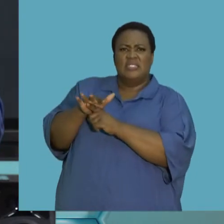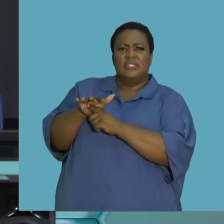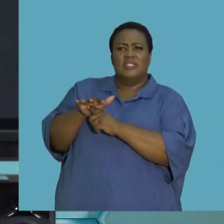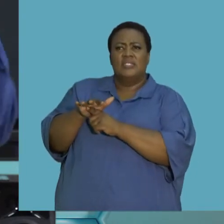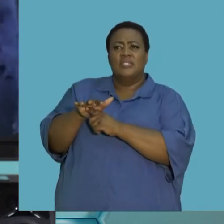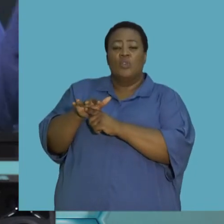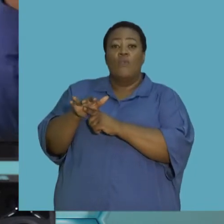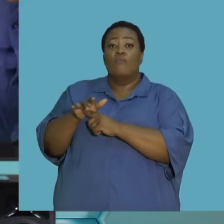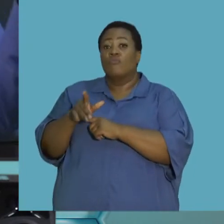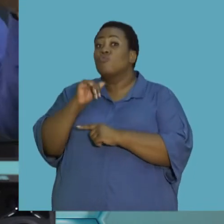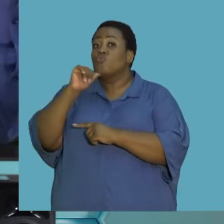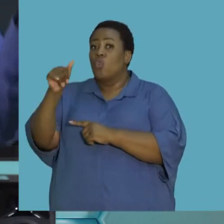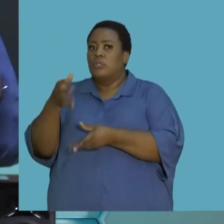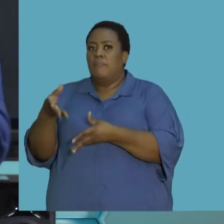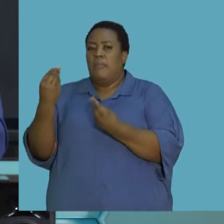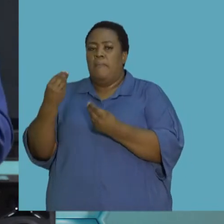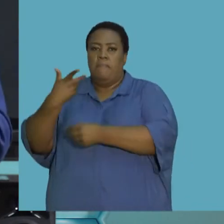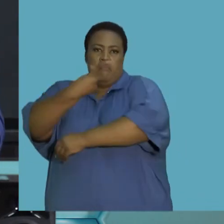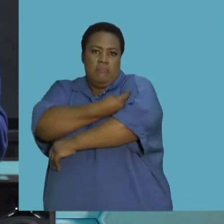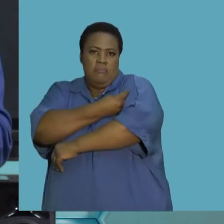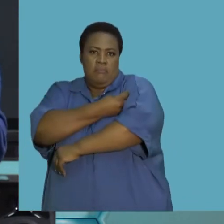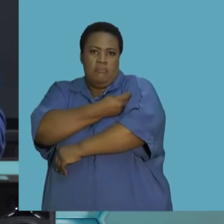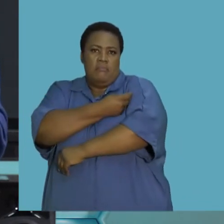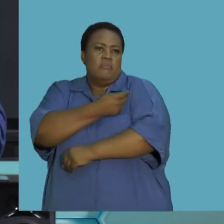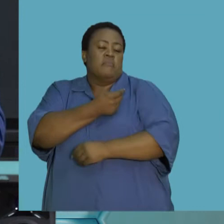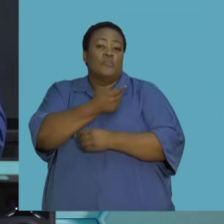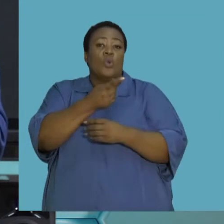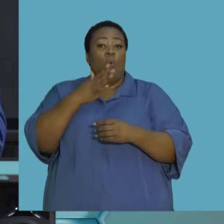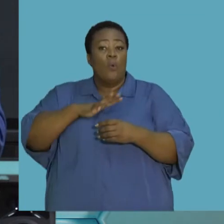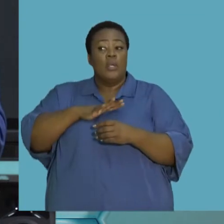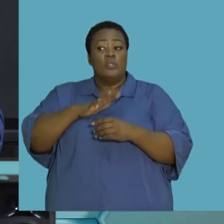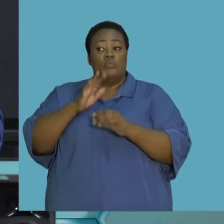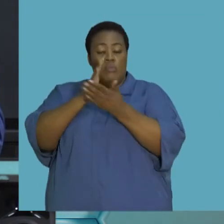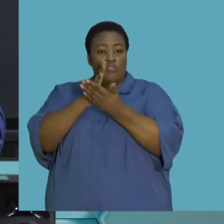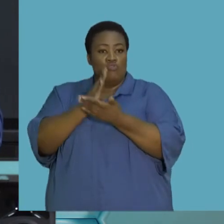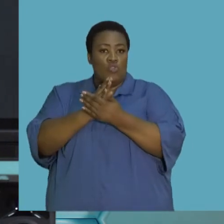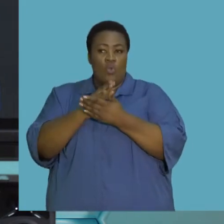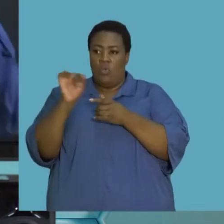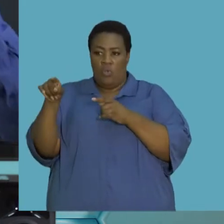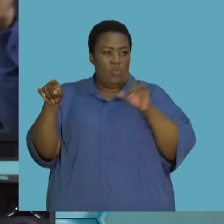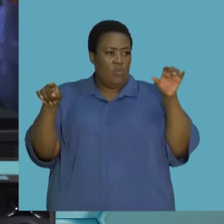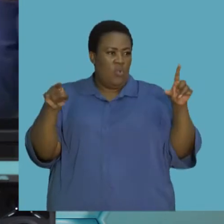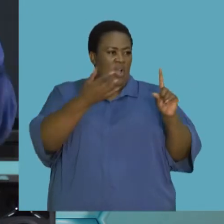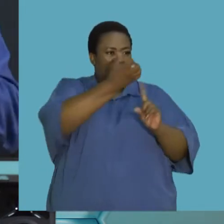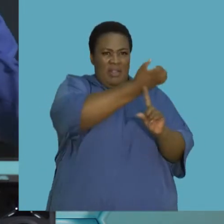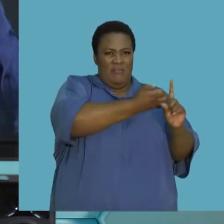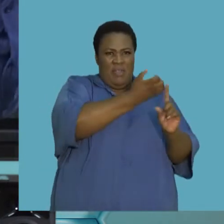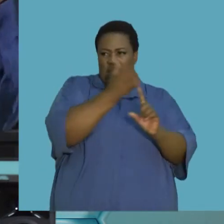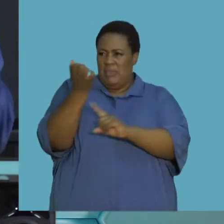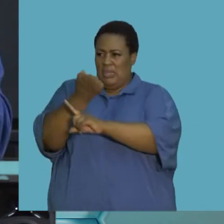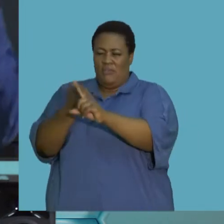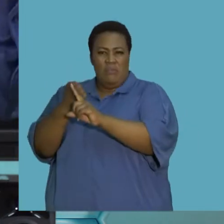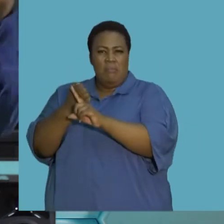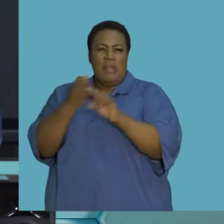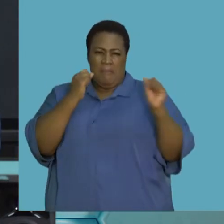having not received the vaccine. So we want to make sure that everything else is the same, but we remove the